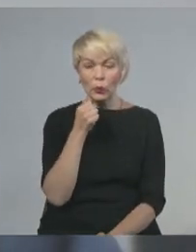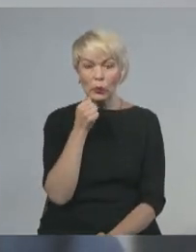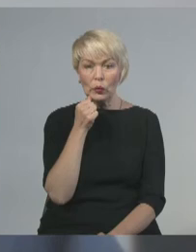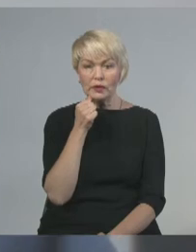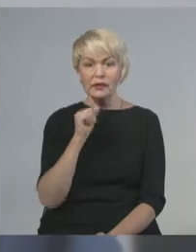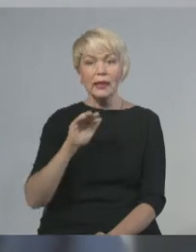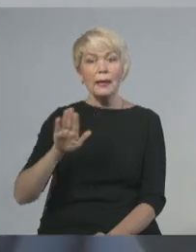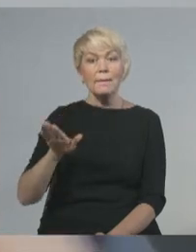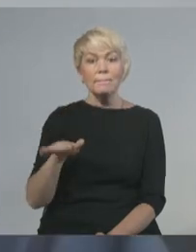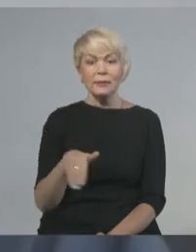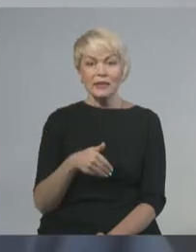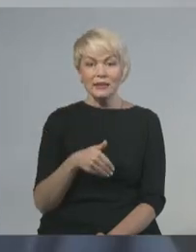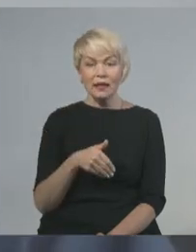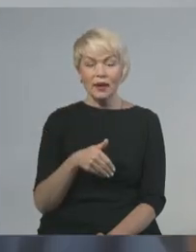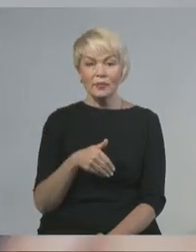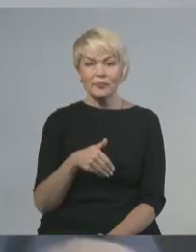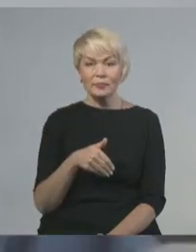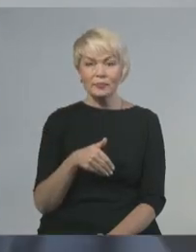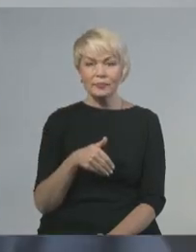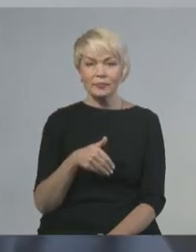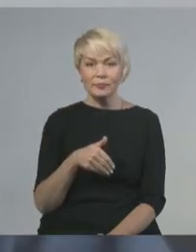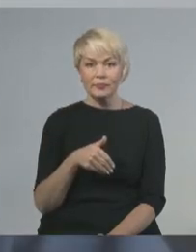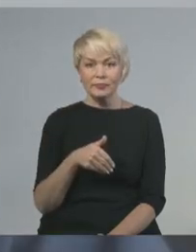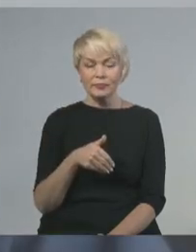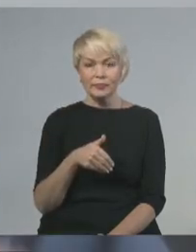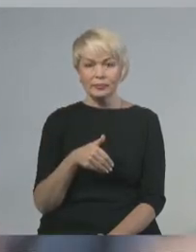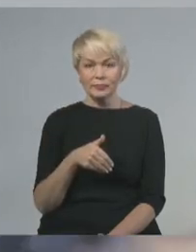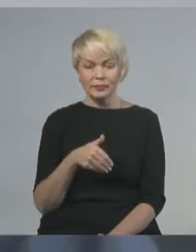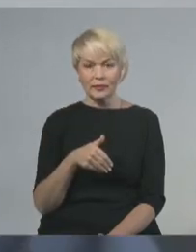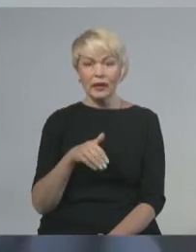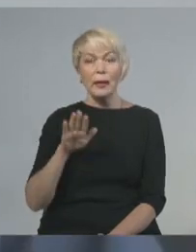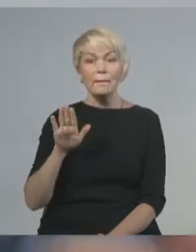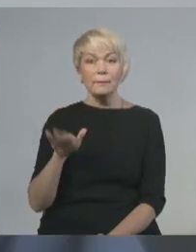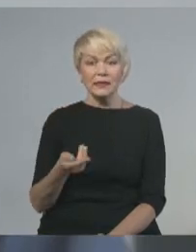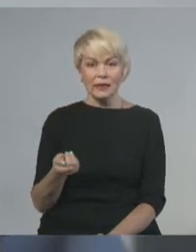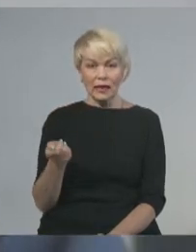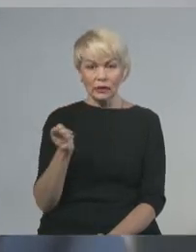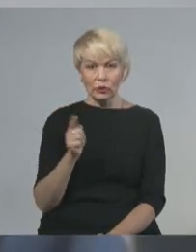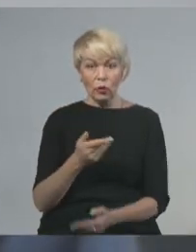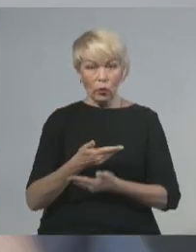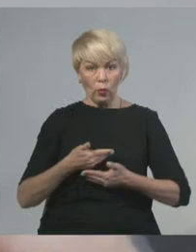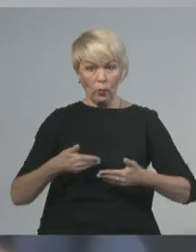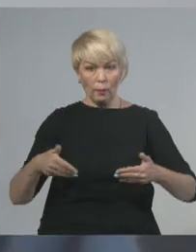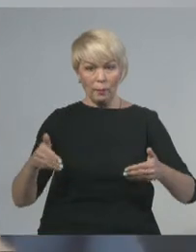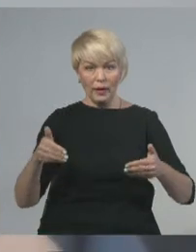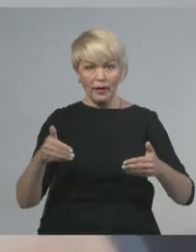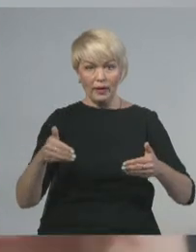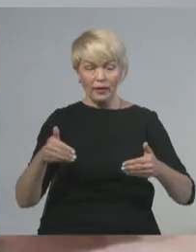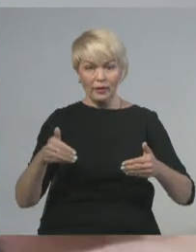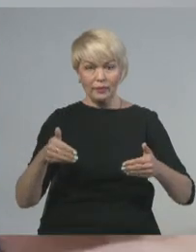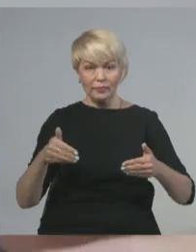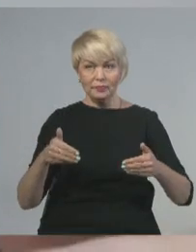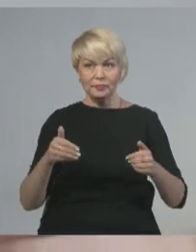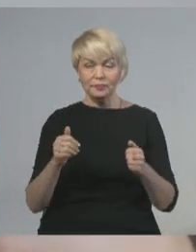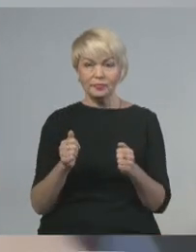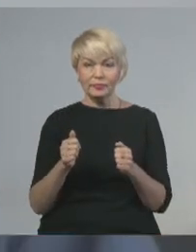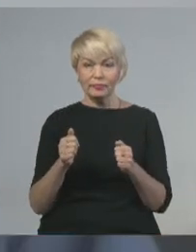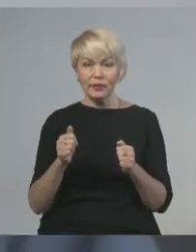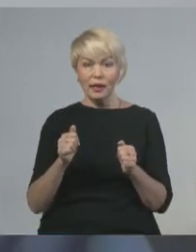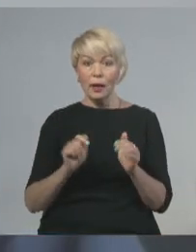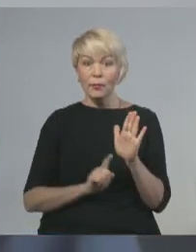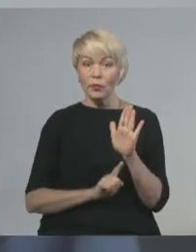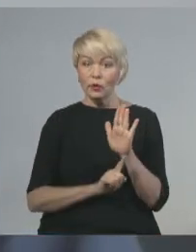the oligarch bought the media house we all used to work in so we left and and founded this and it kind of